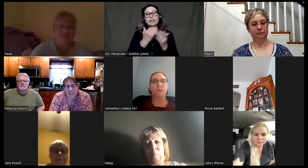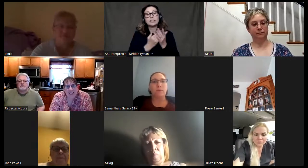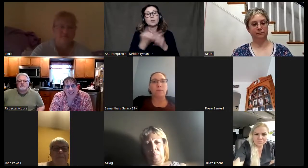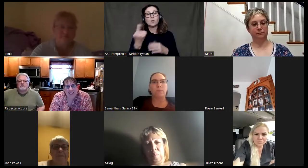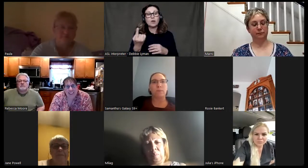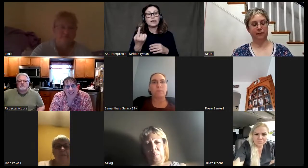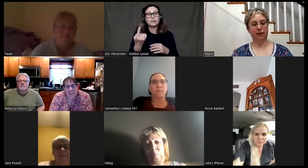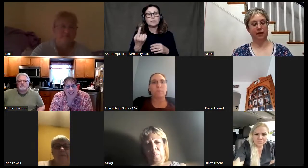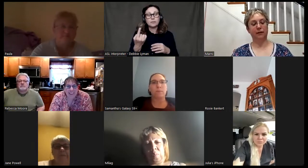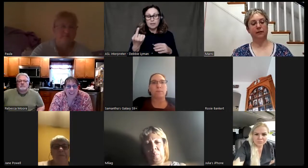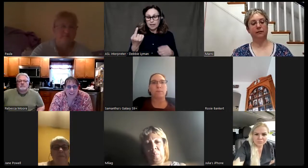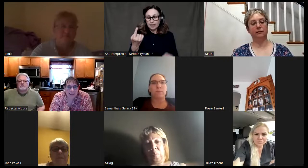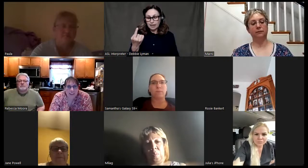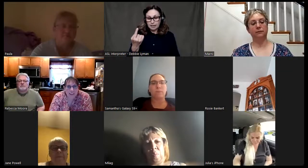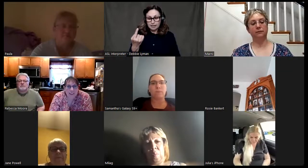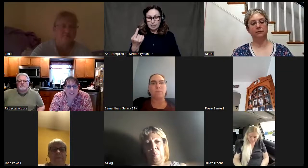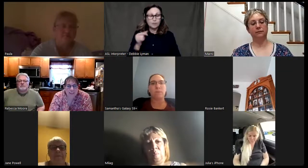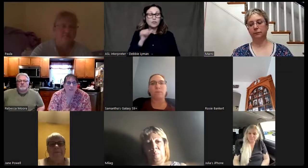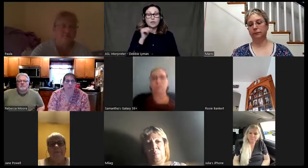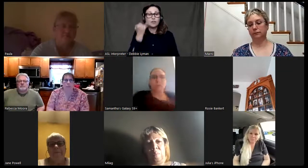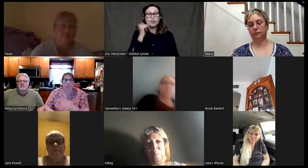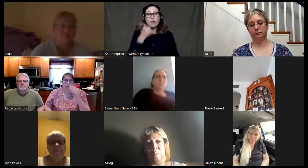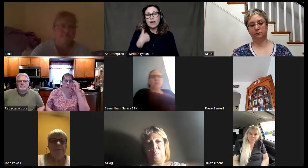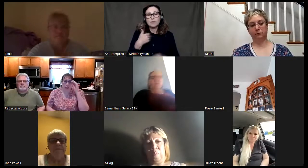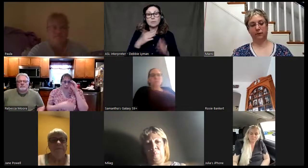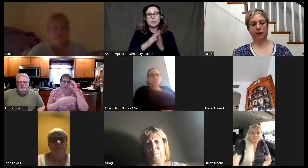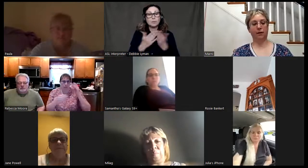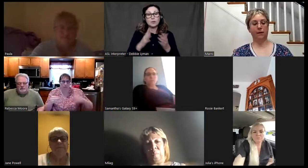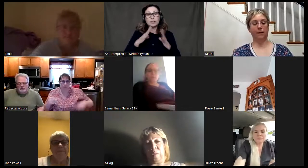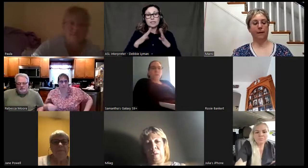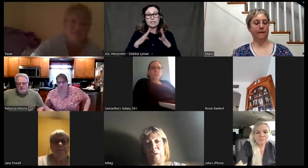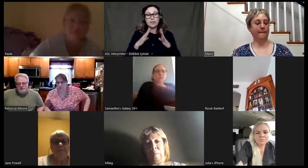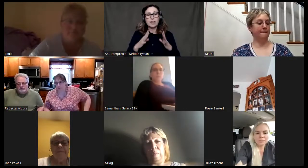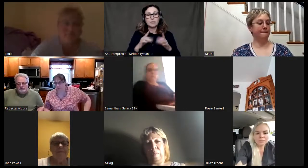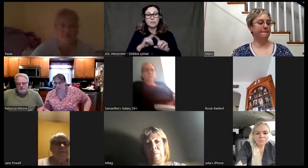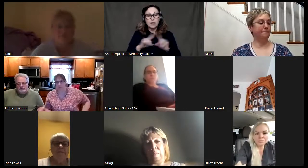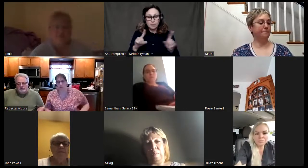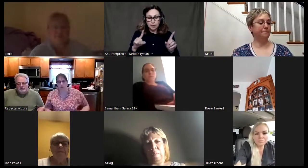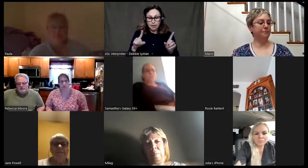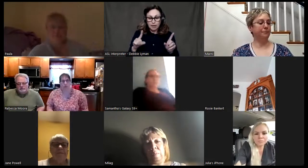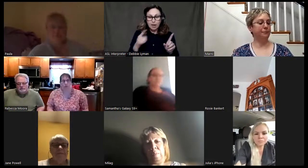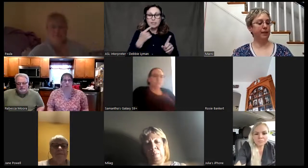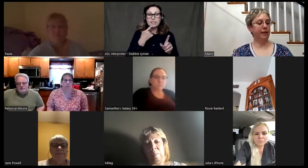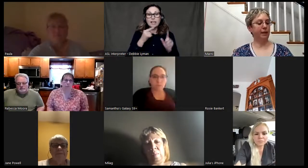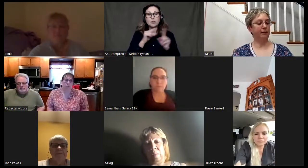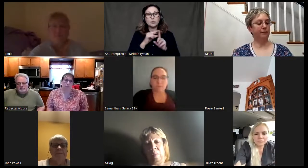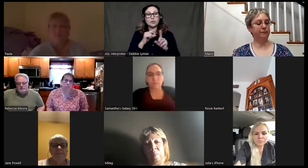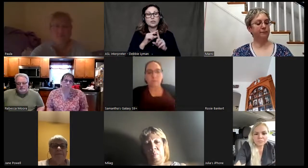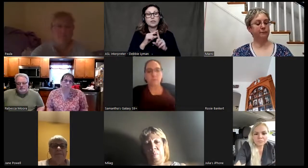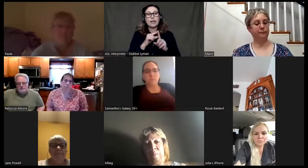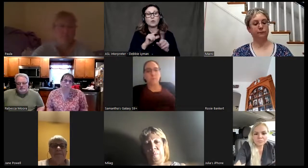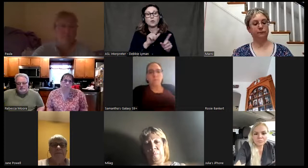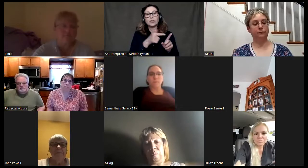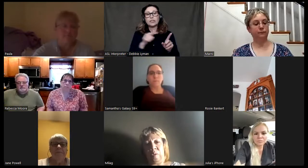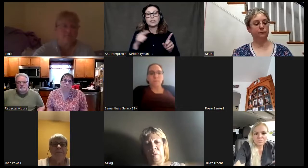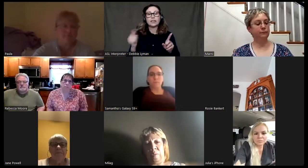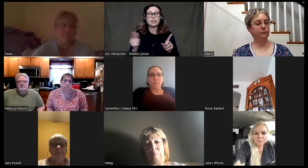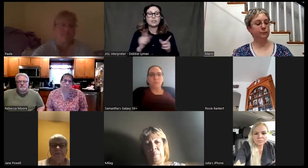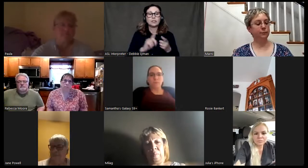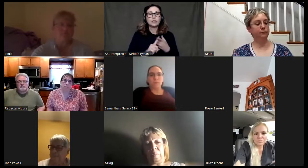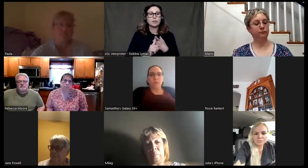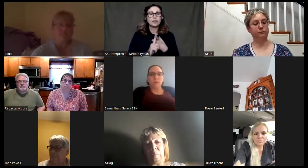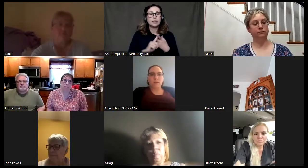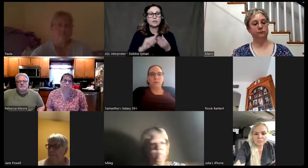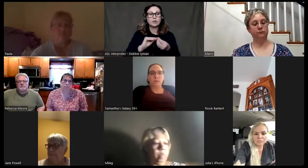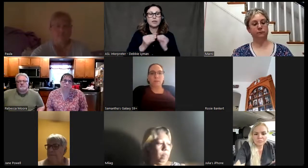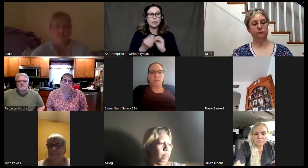through lesson 1. And if you don't have the book, that's fine. But I'll say the word and we're going to take